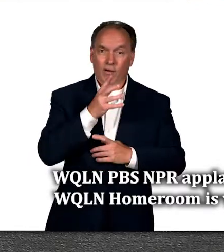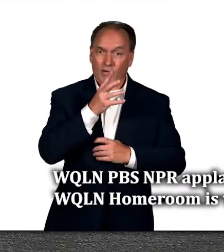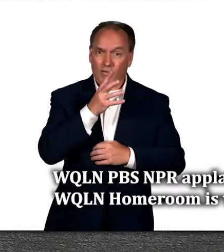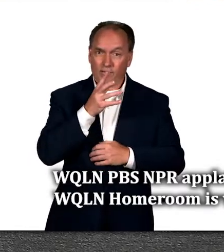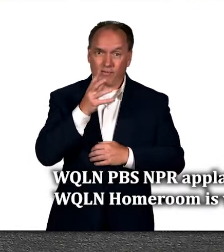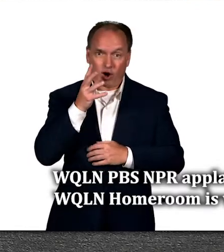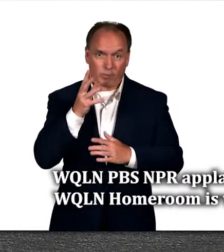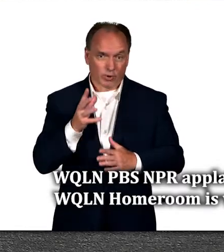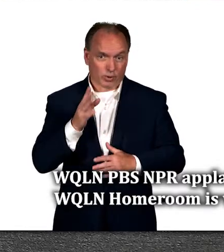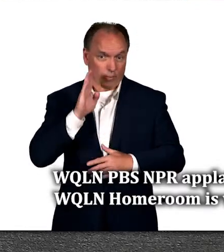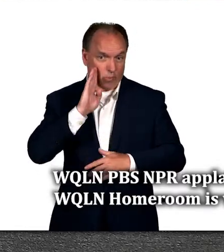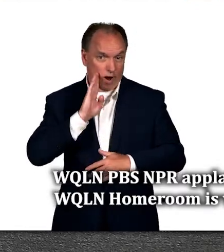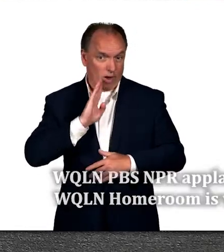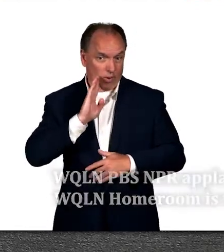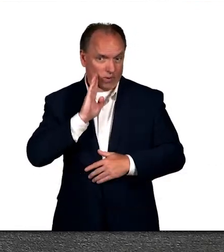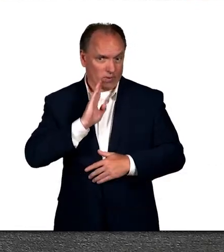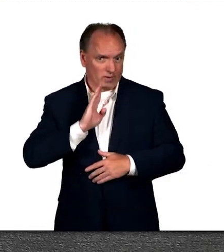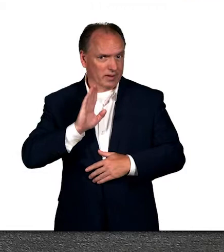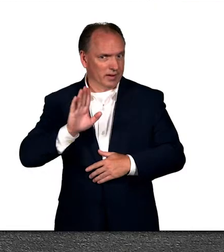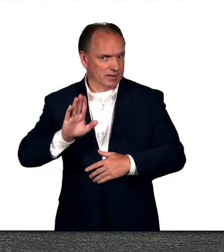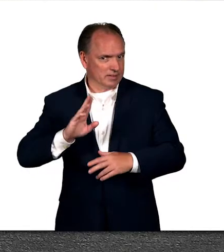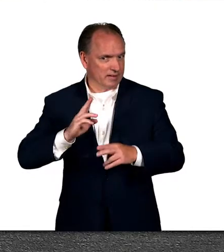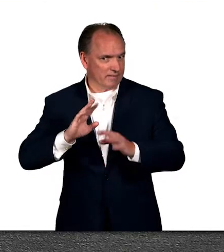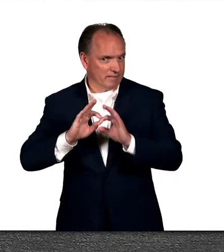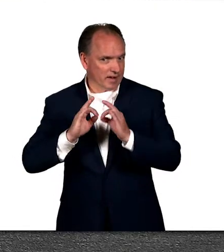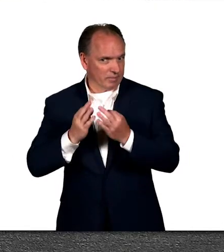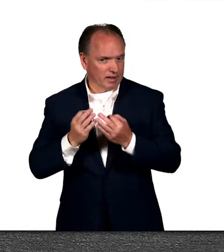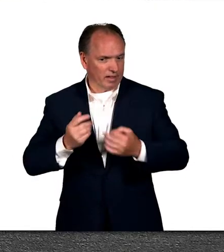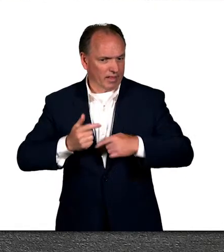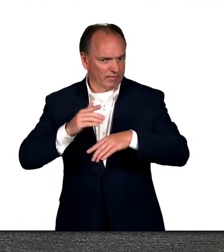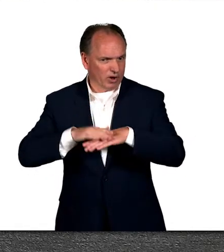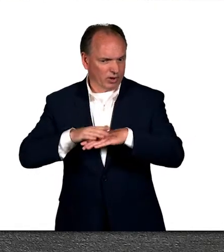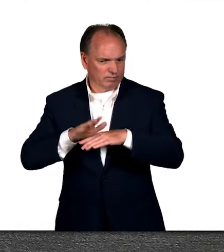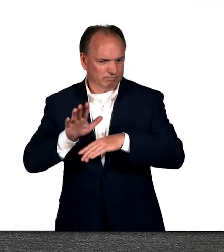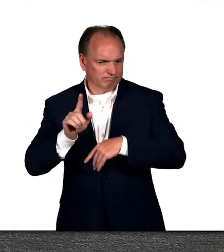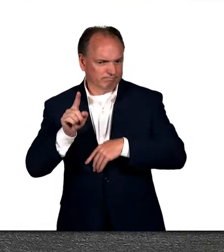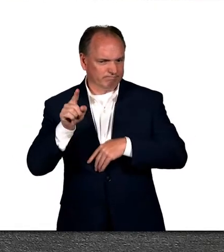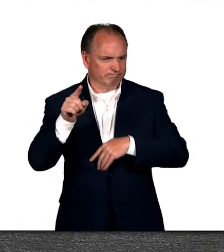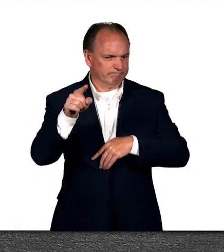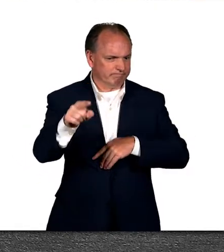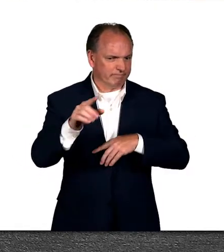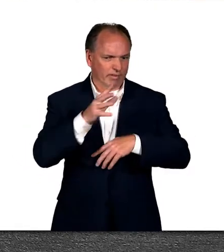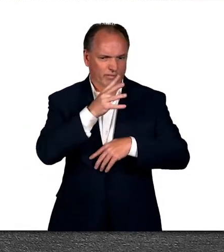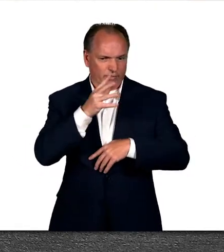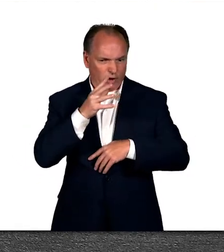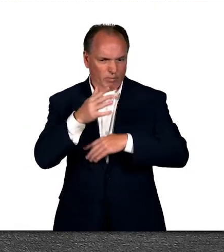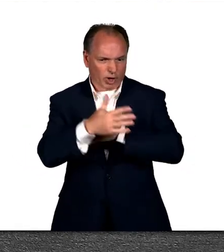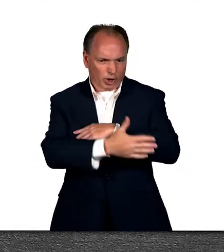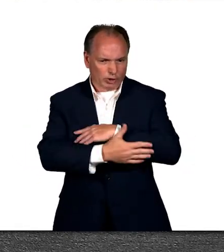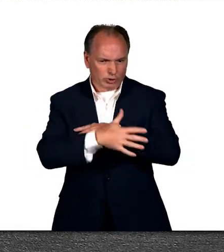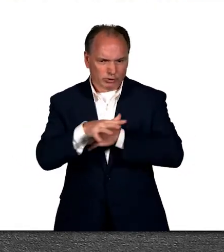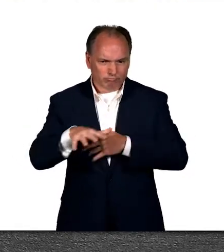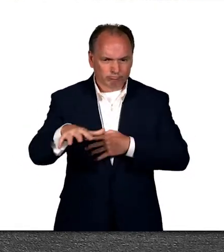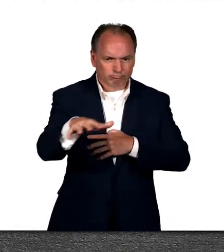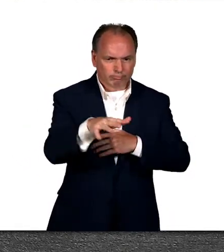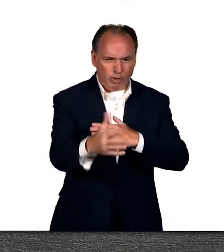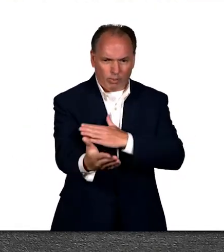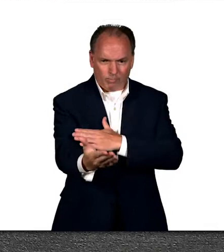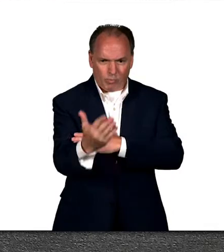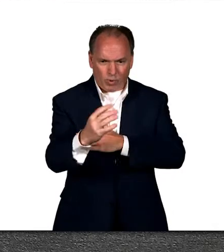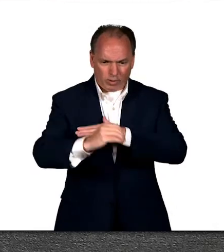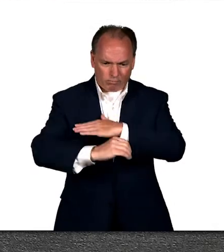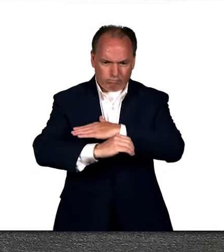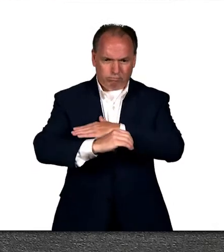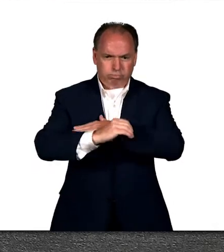Farmer Brown and his family live on a little farm in the country. Every morning when the sun comes up,